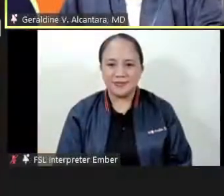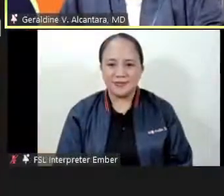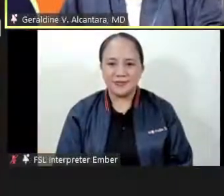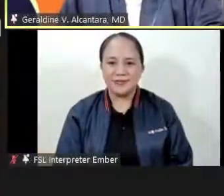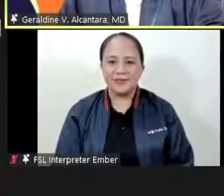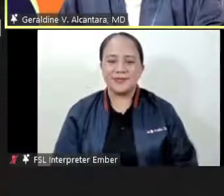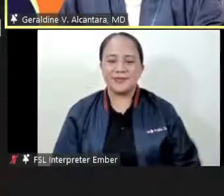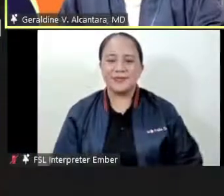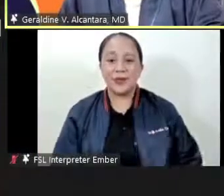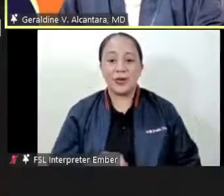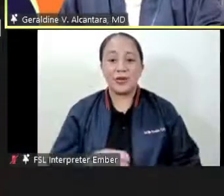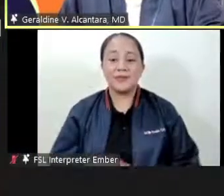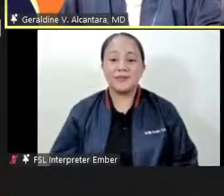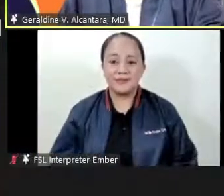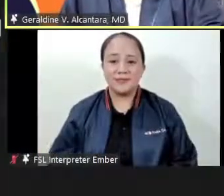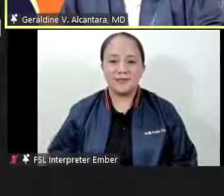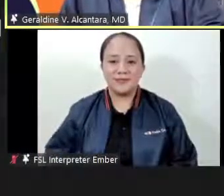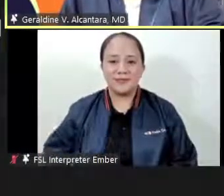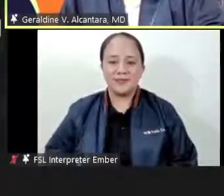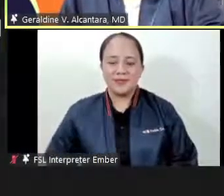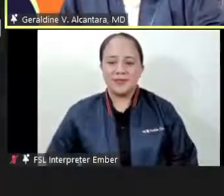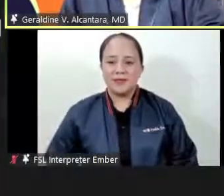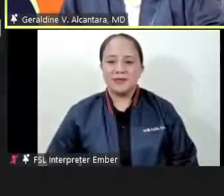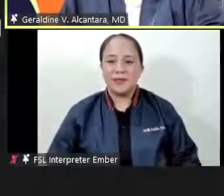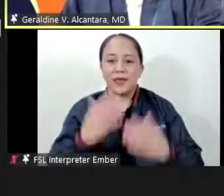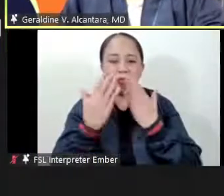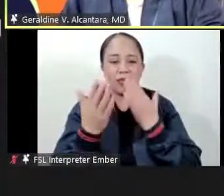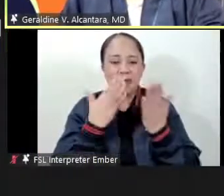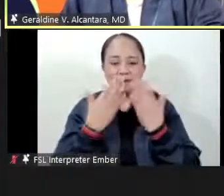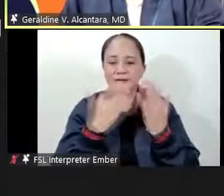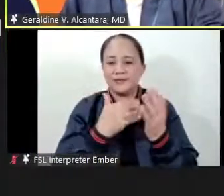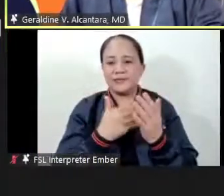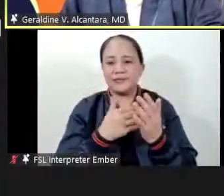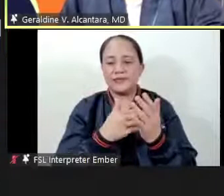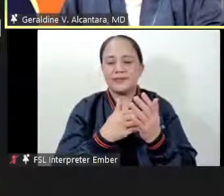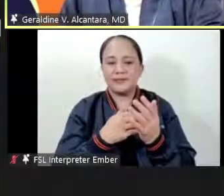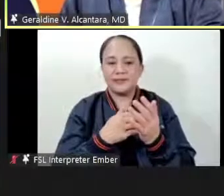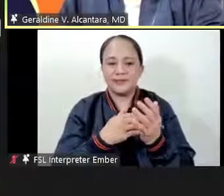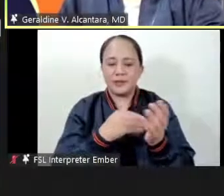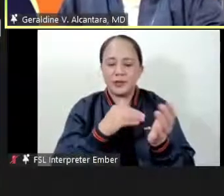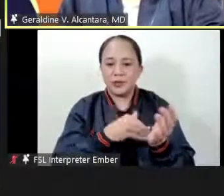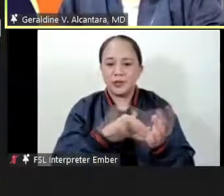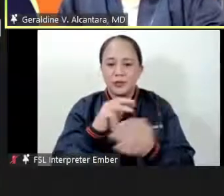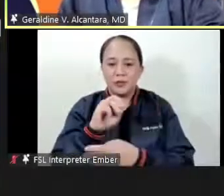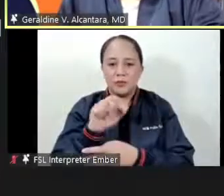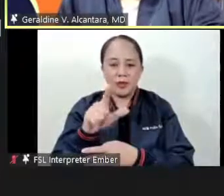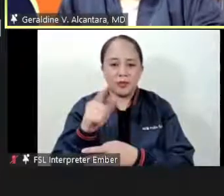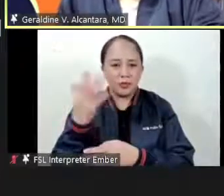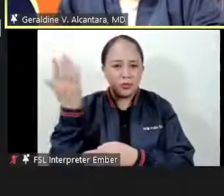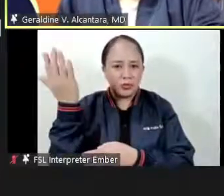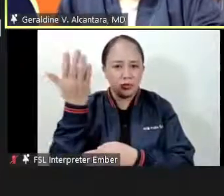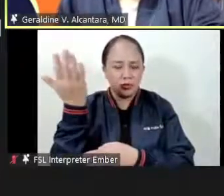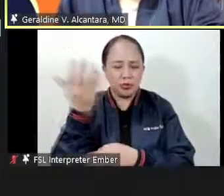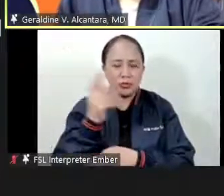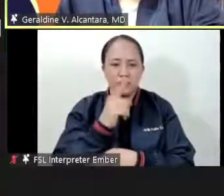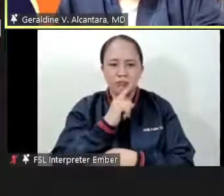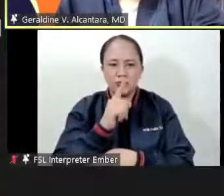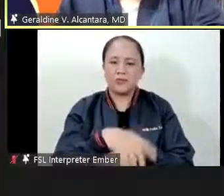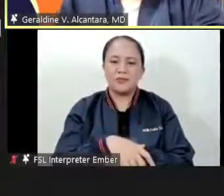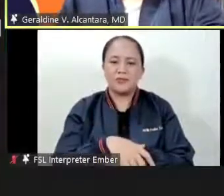All right. Thank you very much, Dr. Ramel, for your presentation. It is